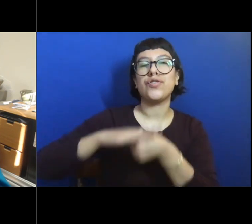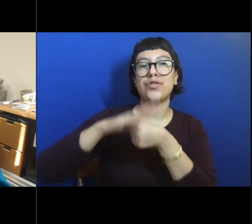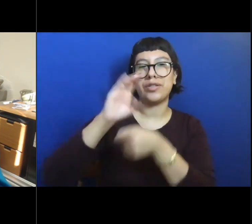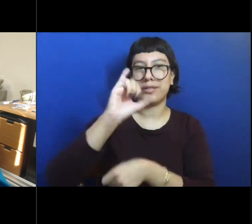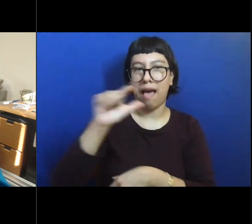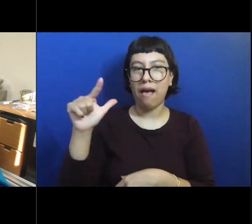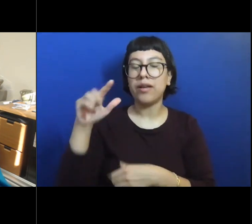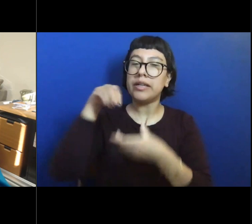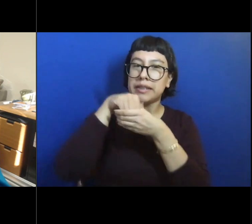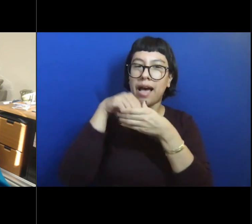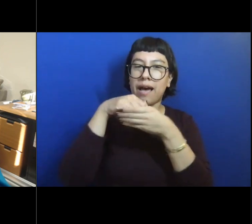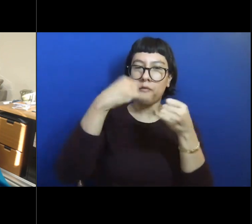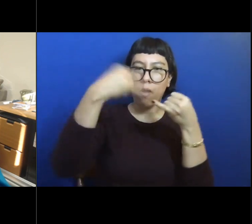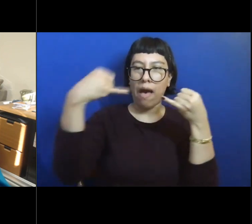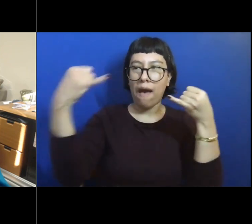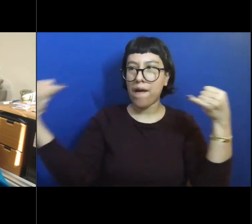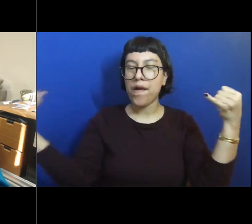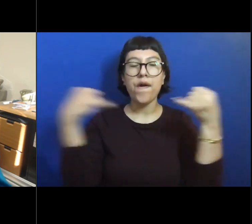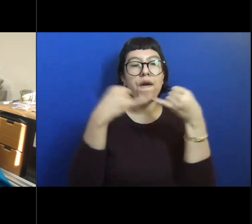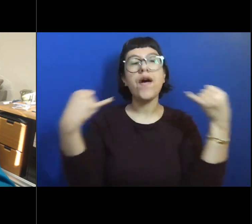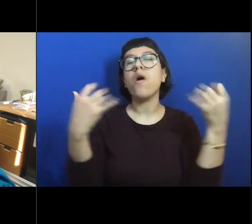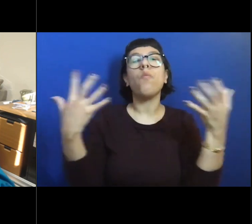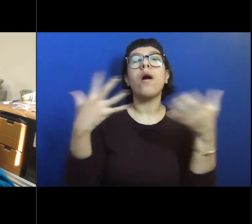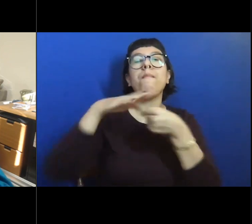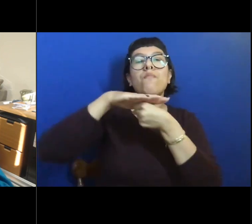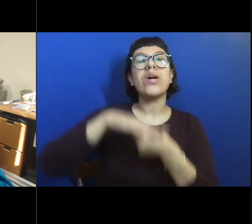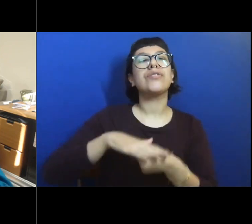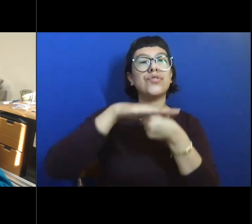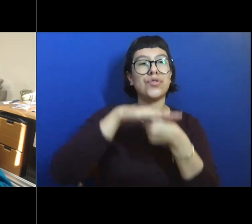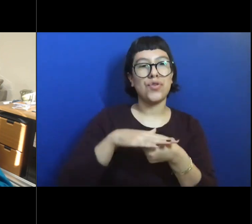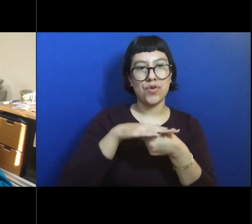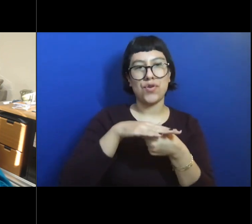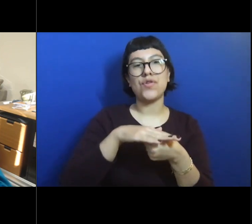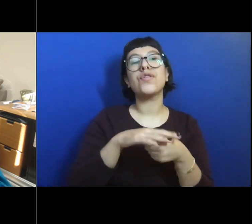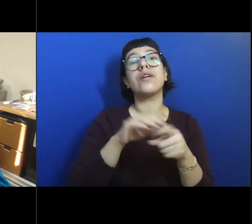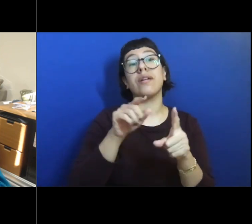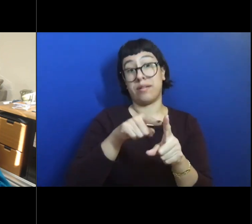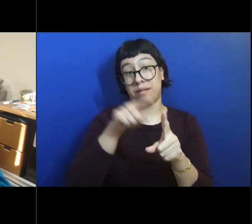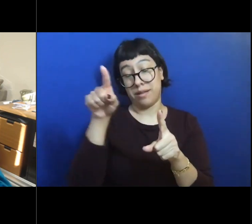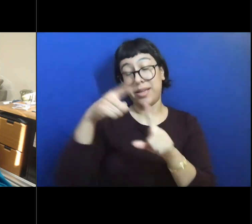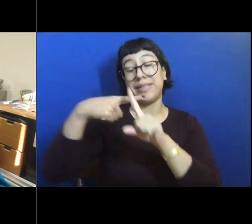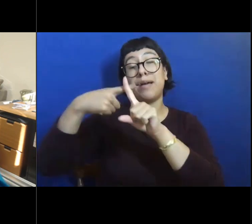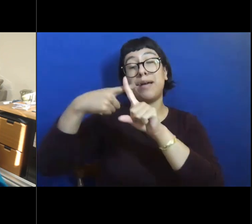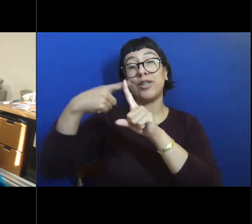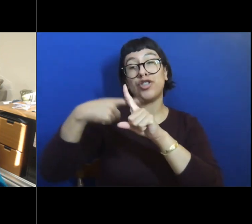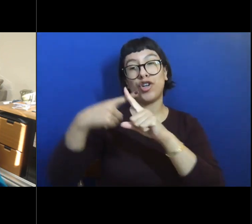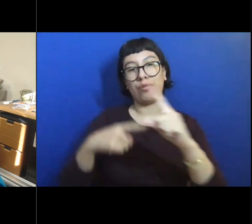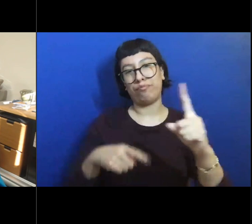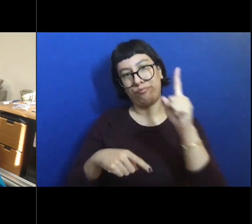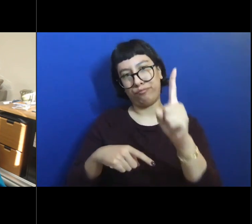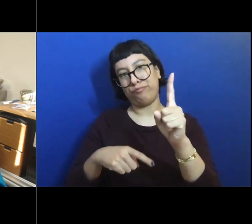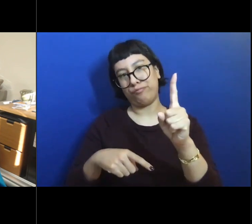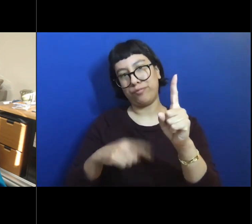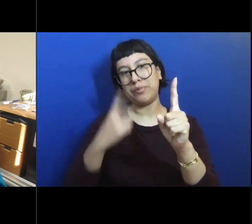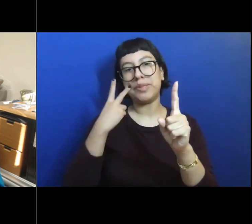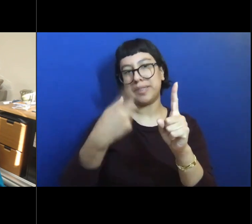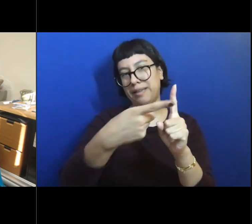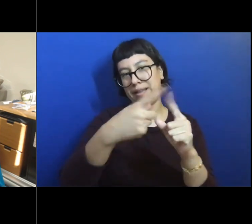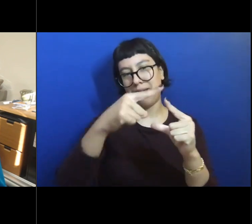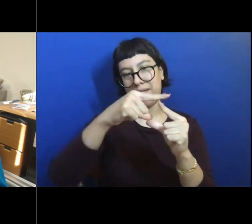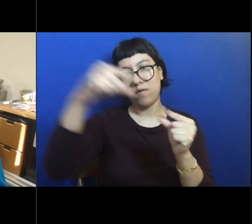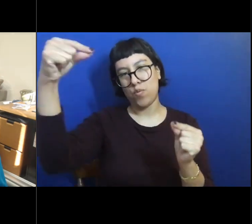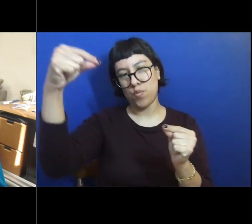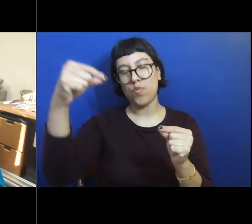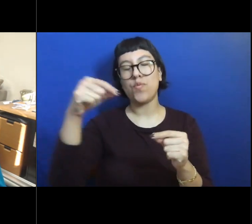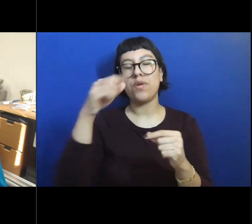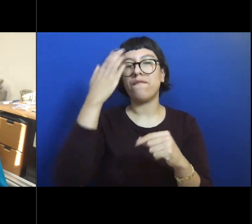there that measure what the pressure is. So that's our pressure cell, and our temperature sensor sticking way out here out the front.